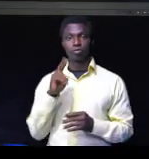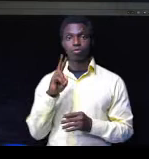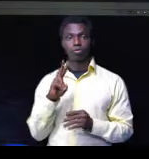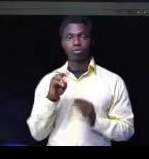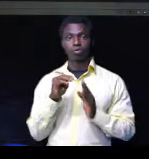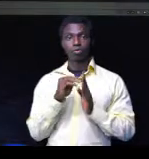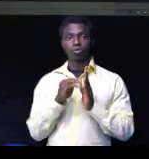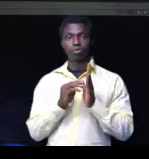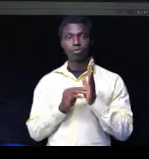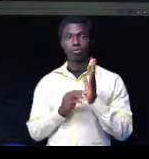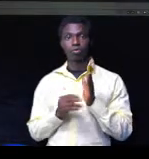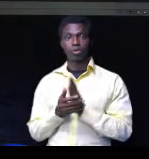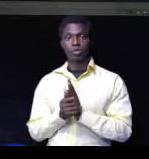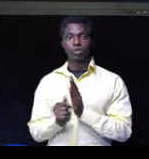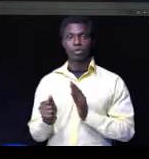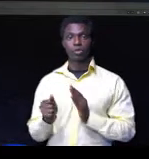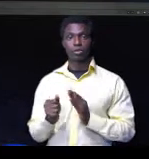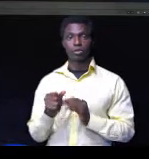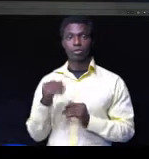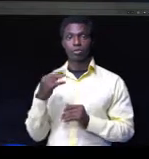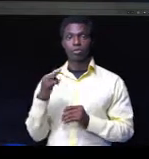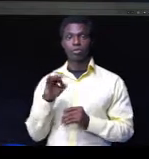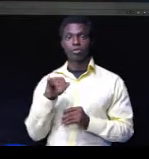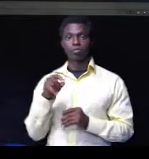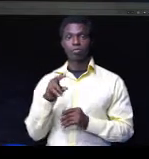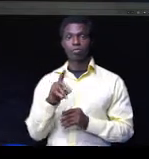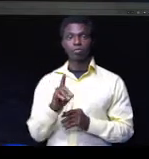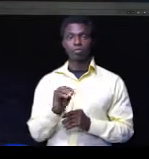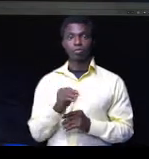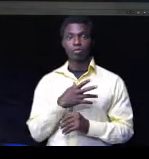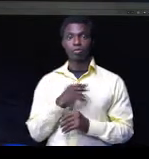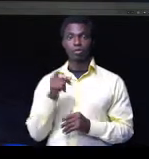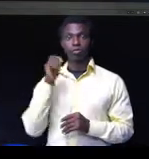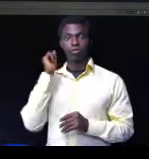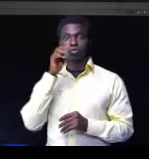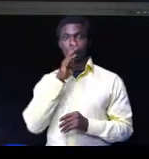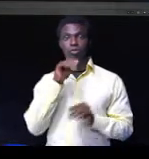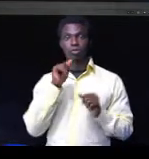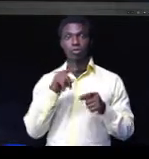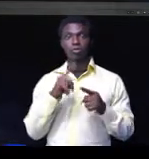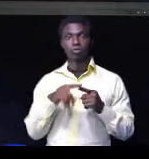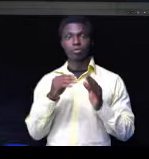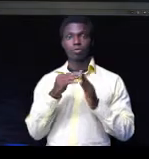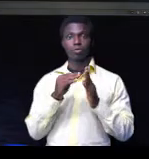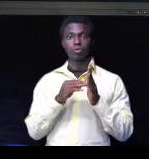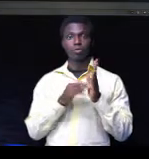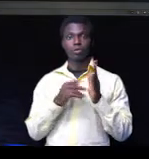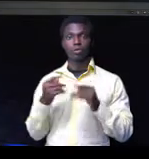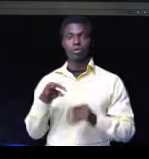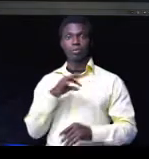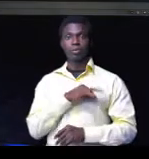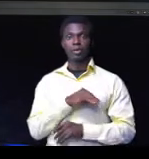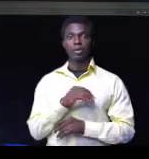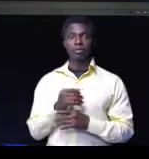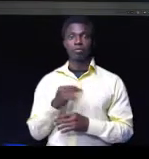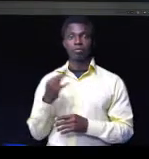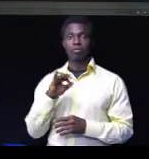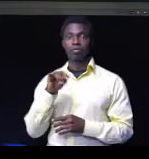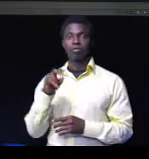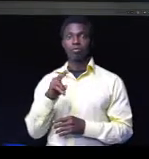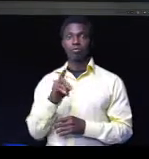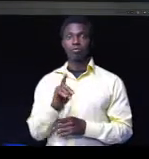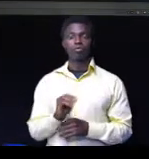mention skills and rules of judo. And you should be able to list the